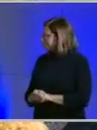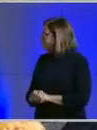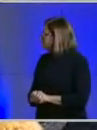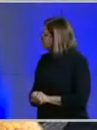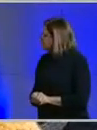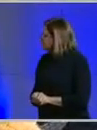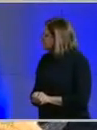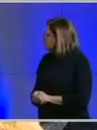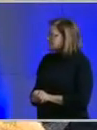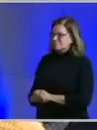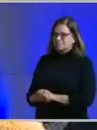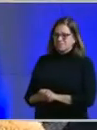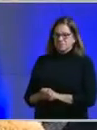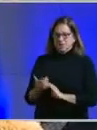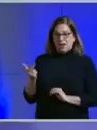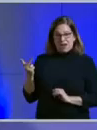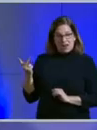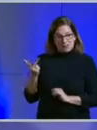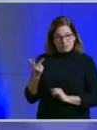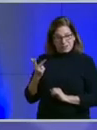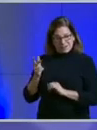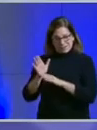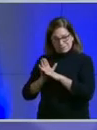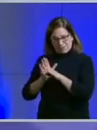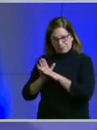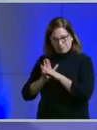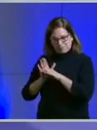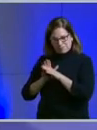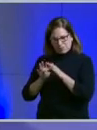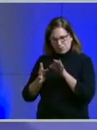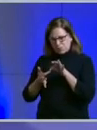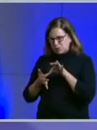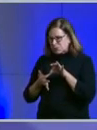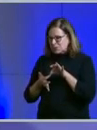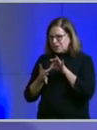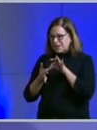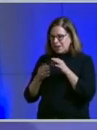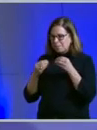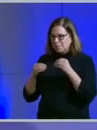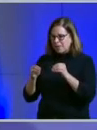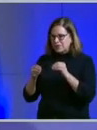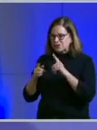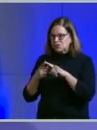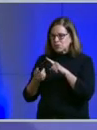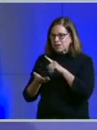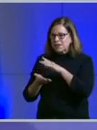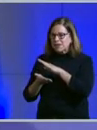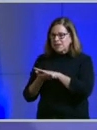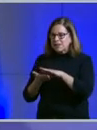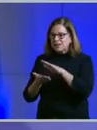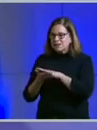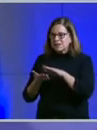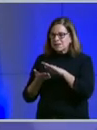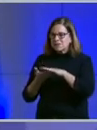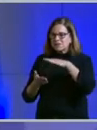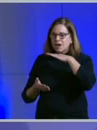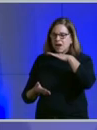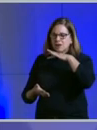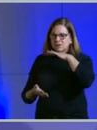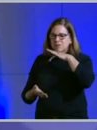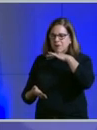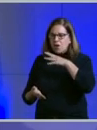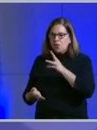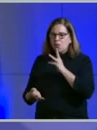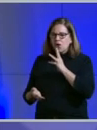We developed a unique method to help purify lead-contaminated water after we noticed some of our school drinking fountains could